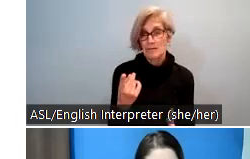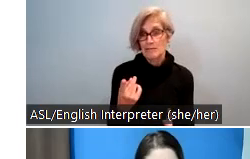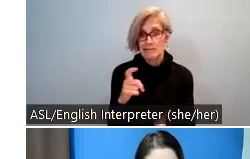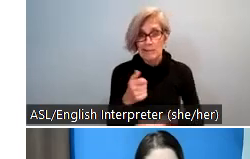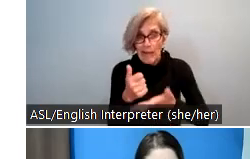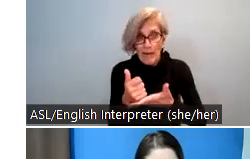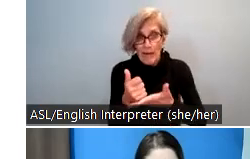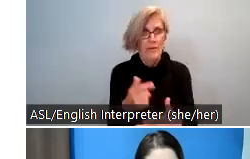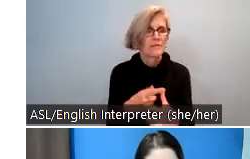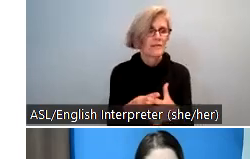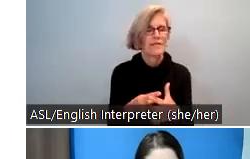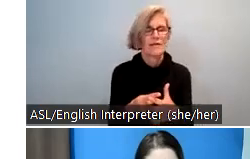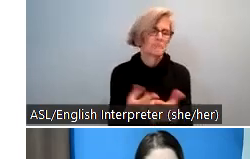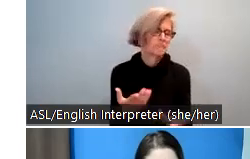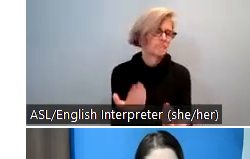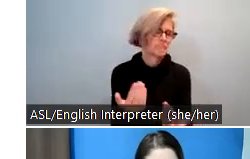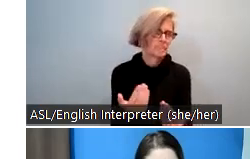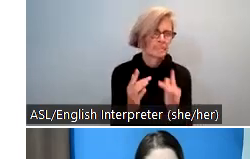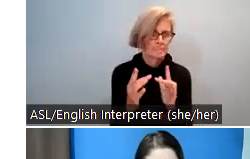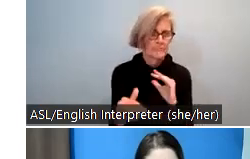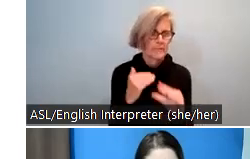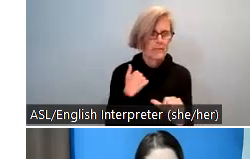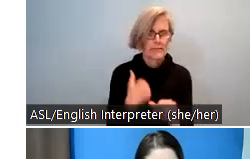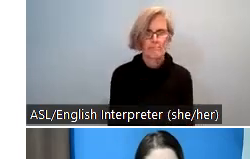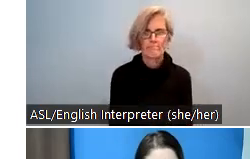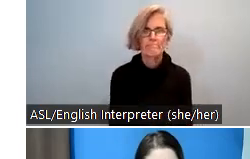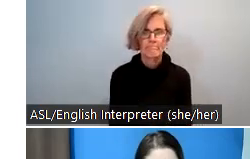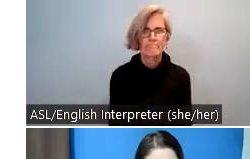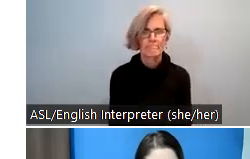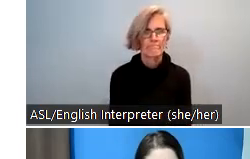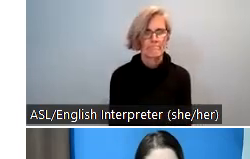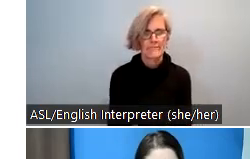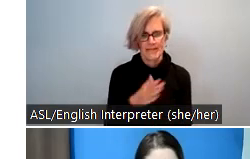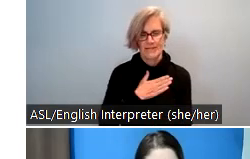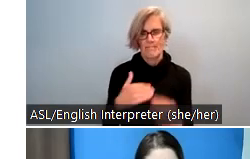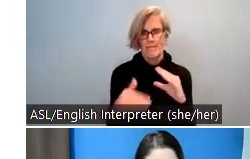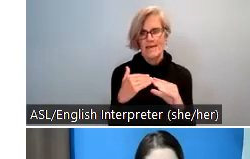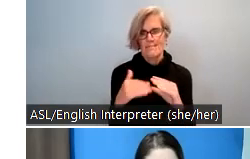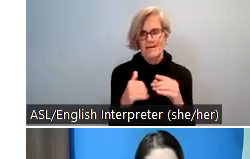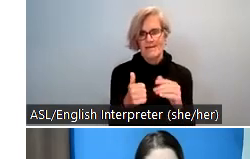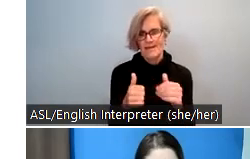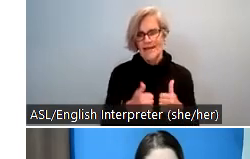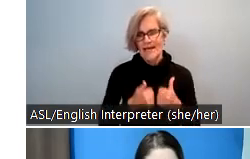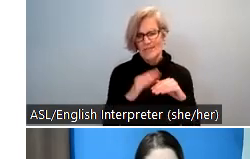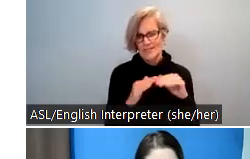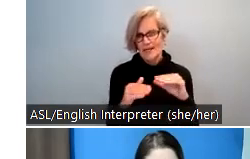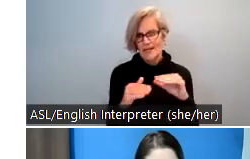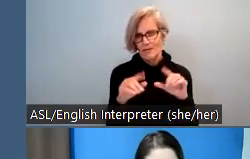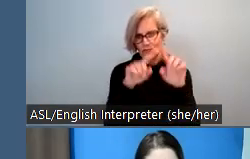please feel free to email me with all those questions at my email address that you see here.